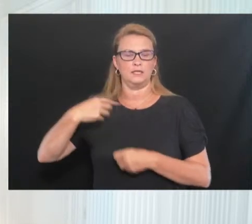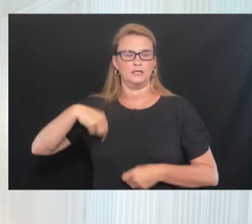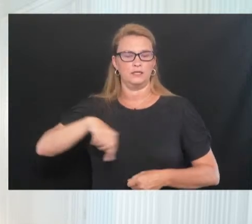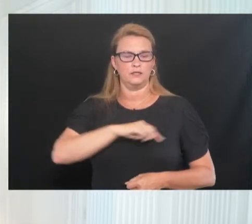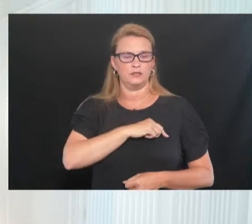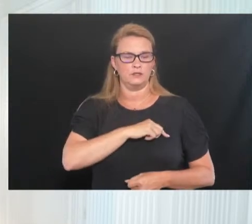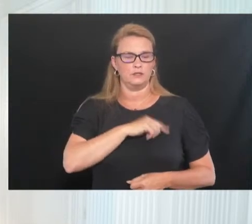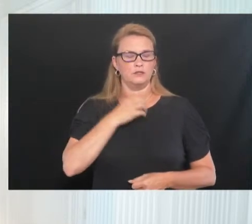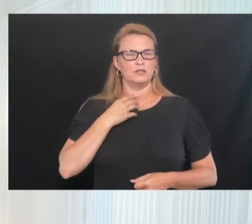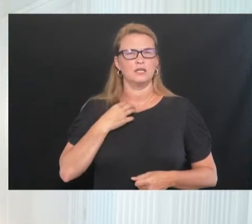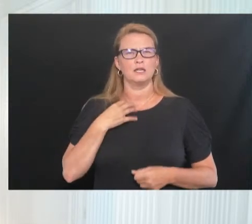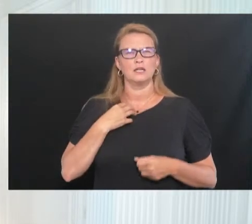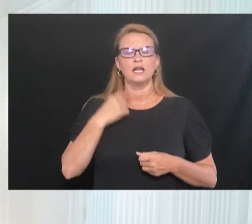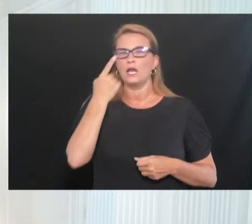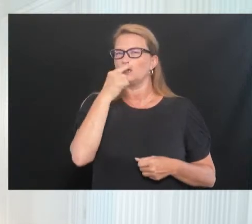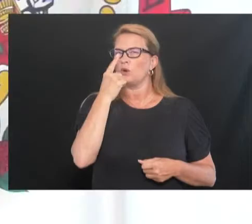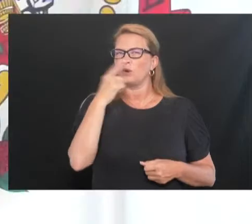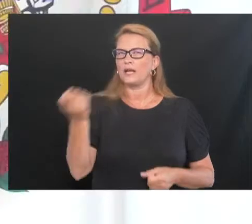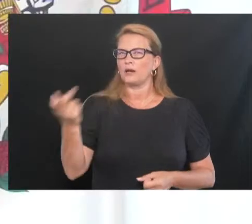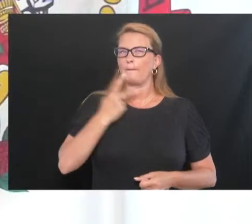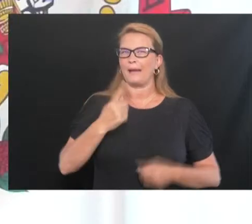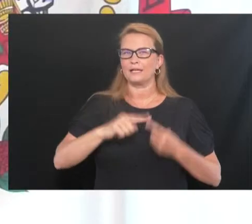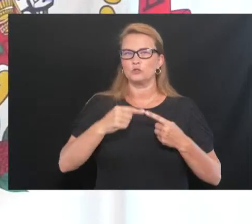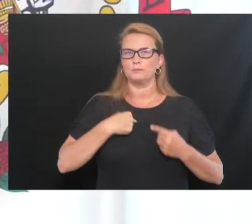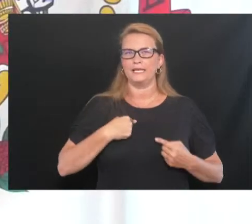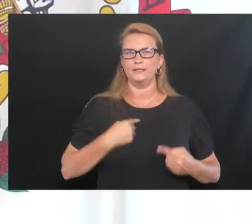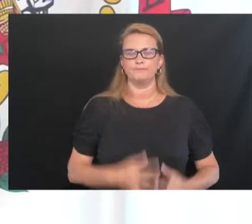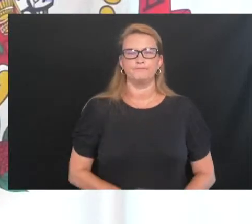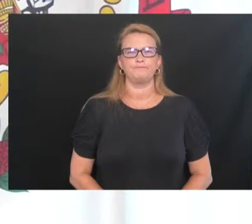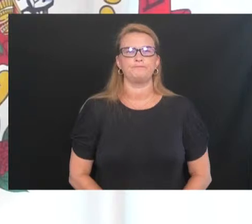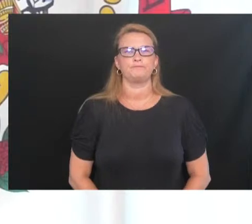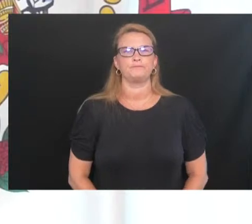media. 1 second.